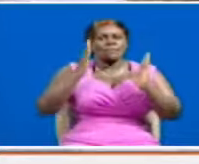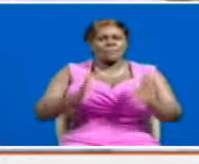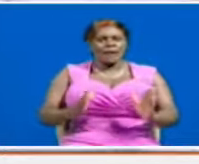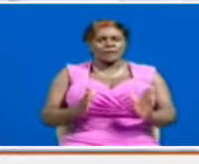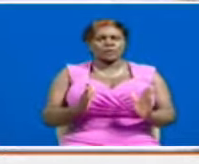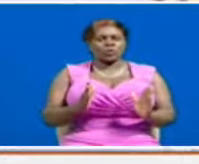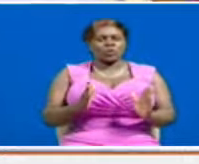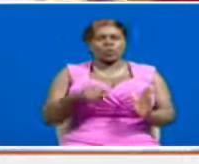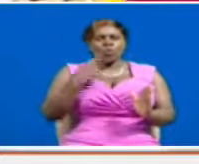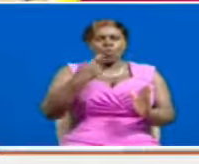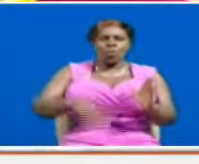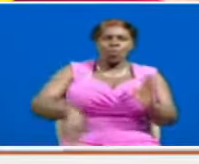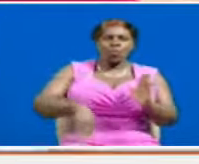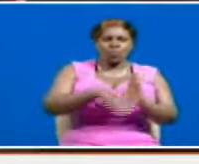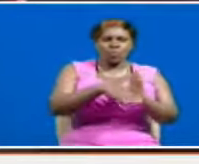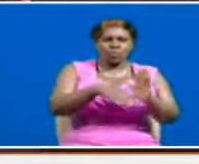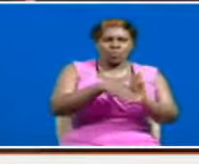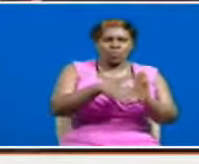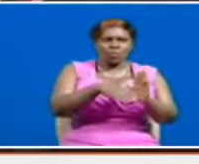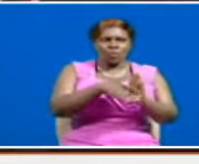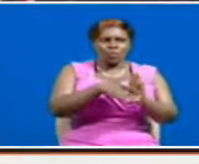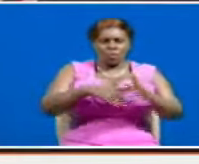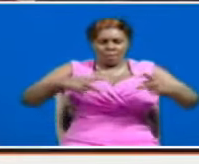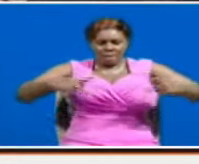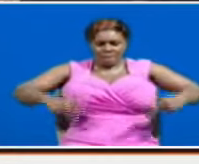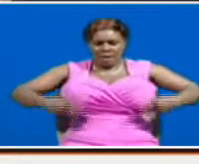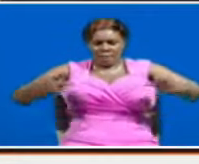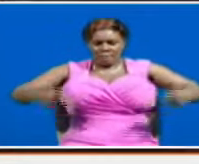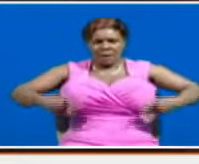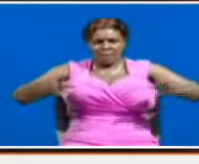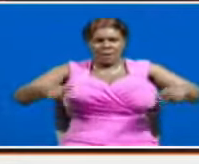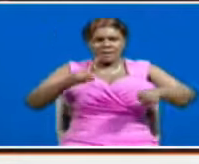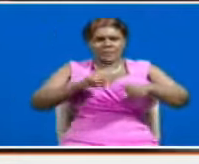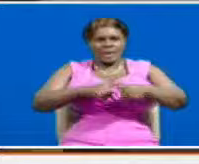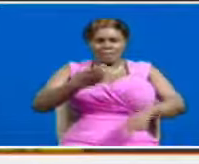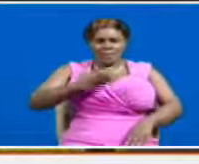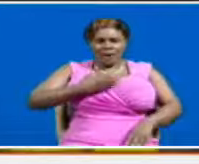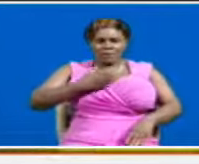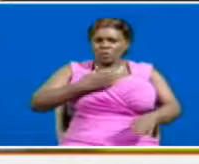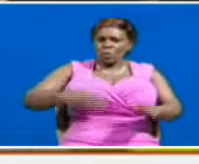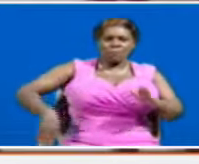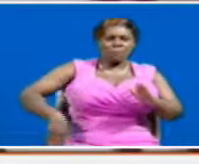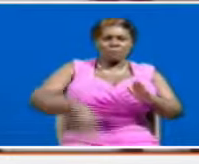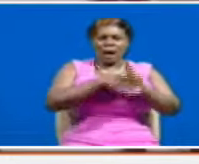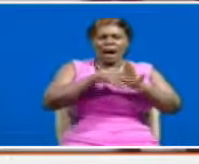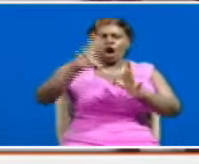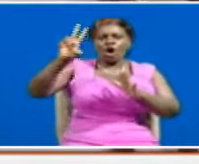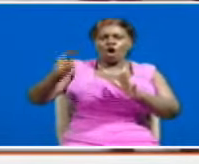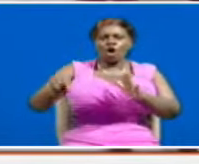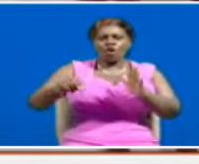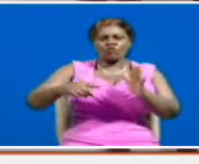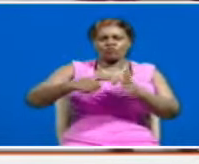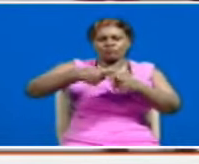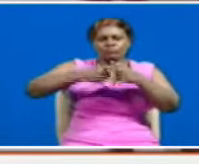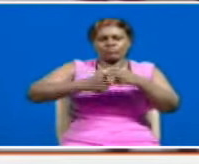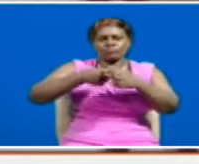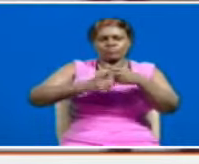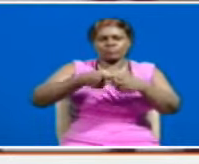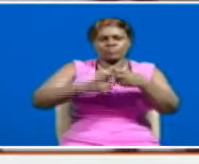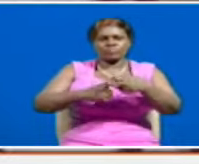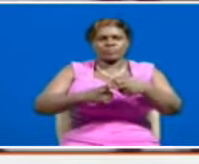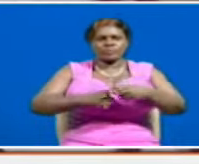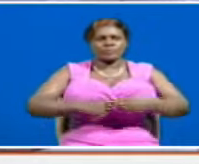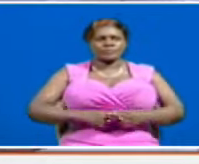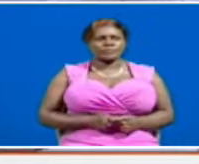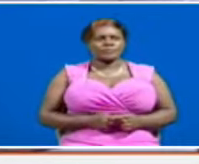to face with the harsh county officials was undergoing dialysis when one of the county askaris switched off the machine and attempted to eject him from